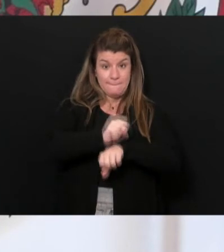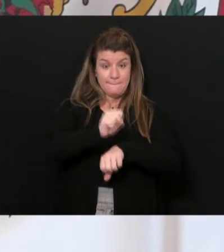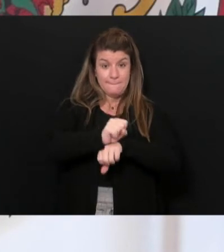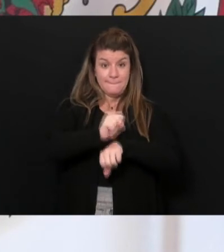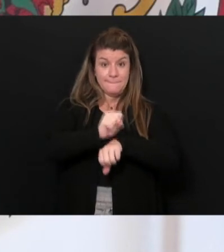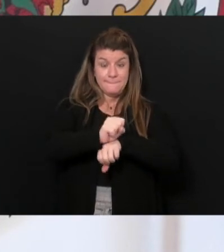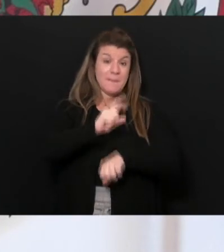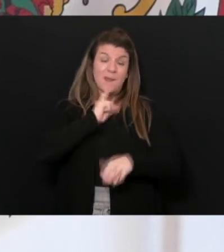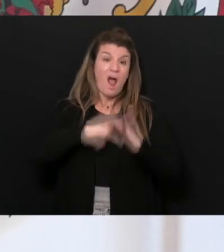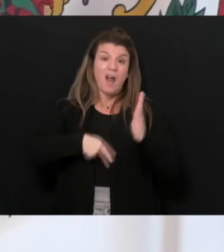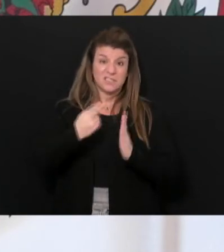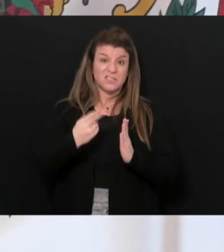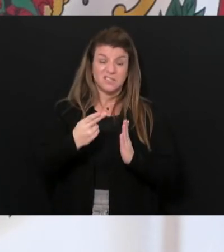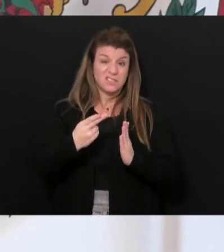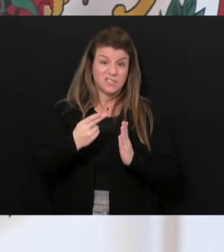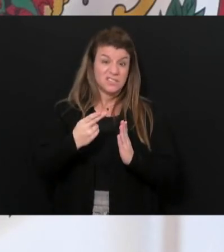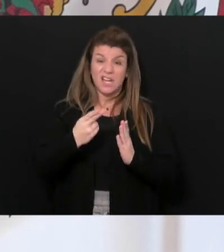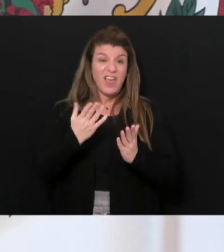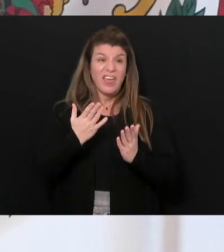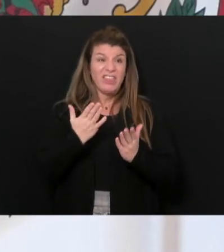that really,